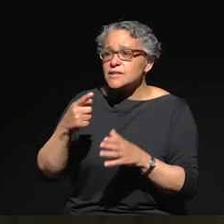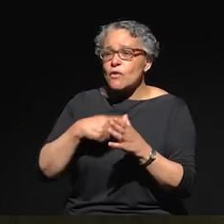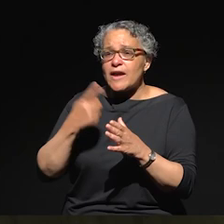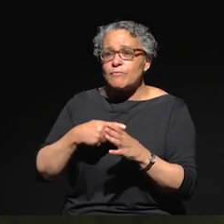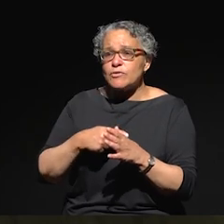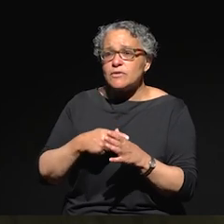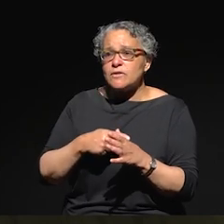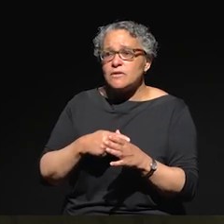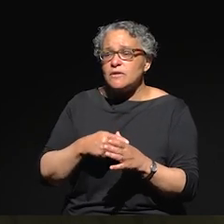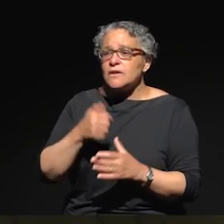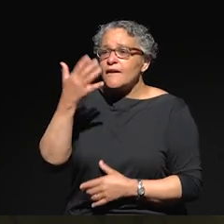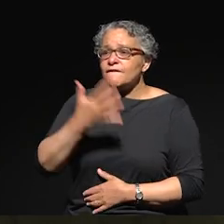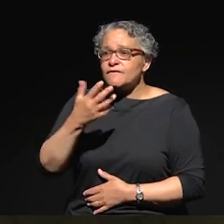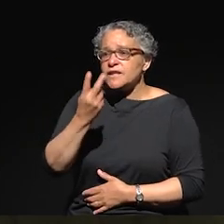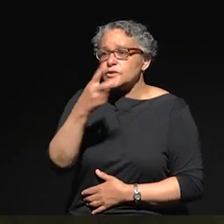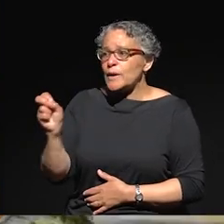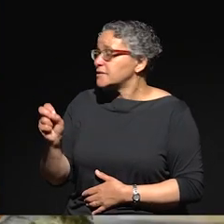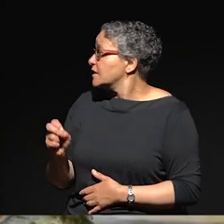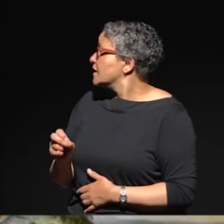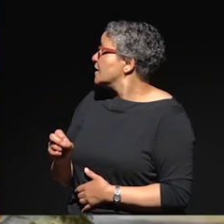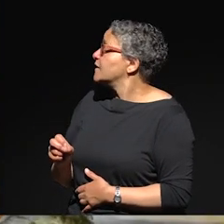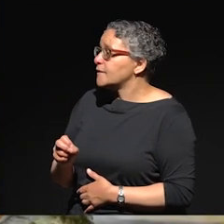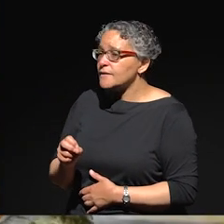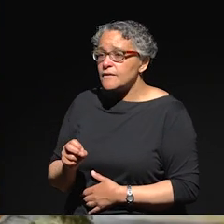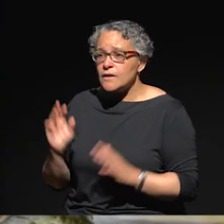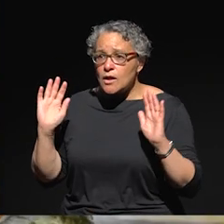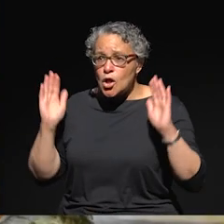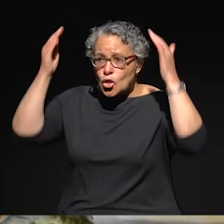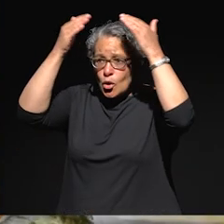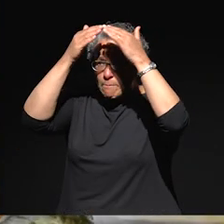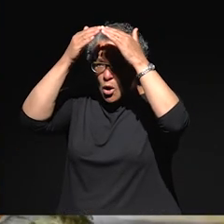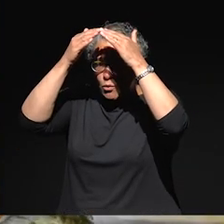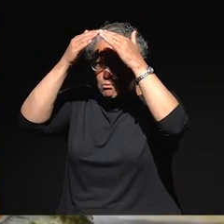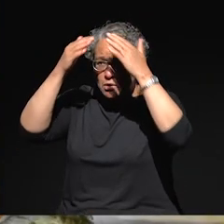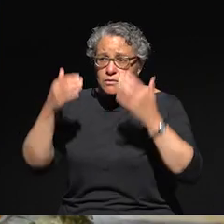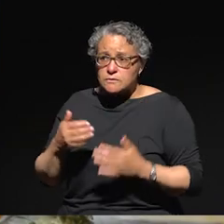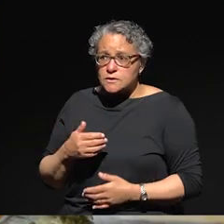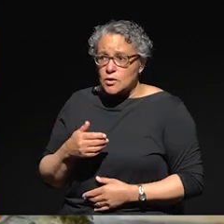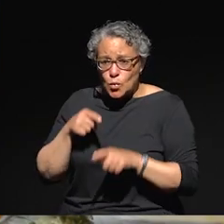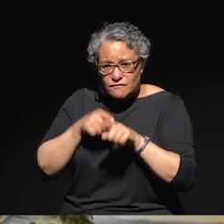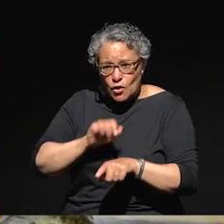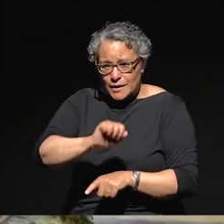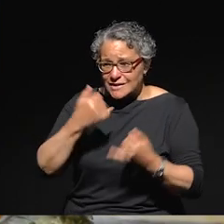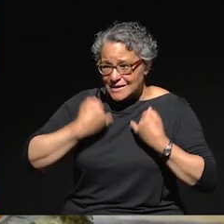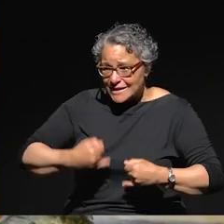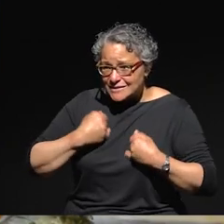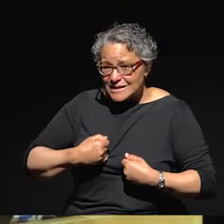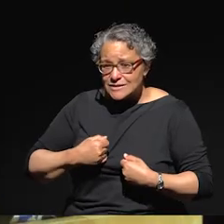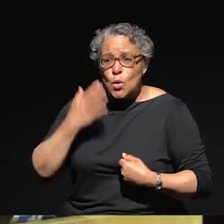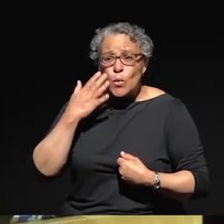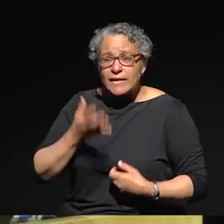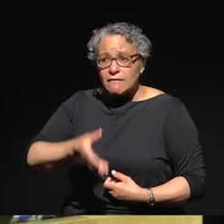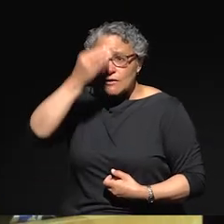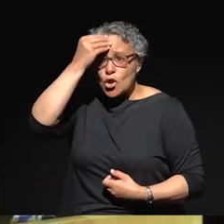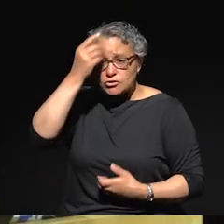This was a universal shock. The Pope is reported to have been following his illness and he sunk into measureless grief when he learned